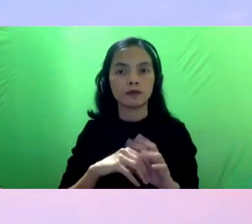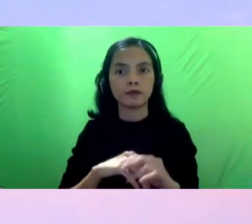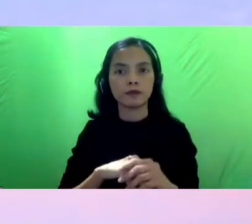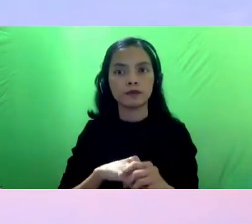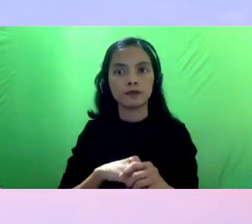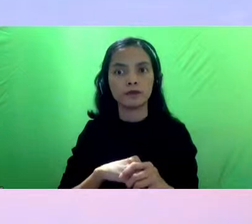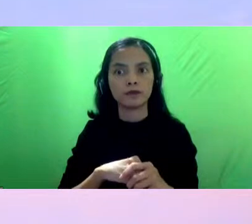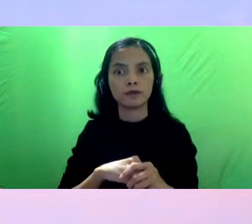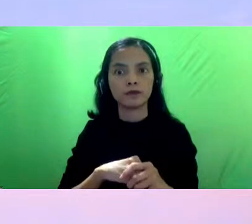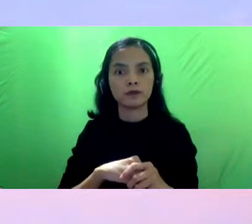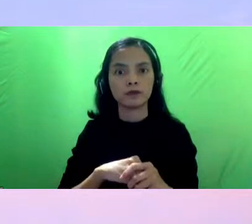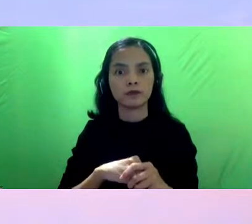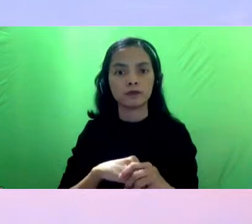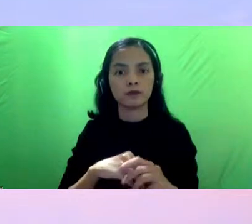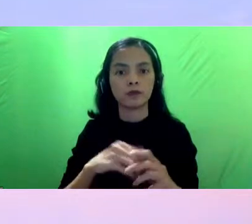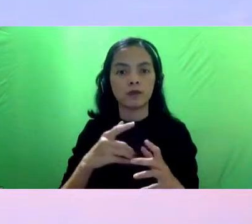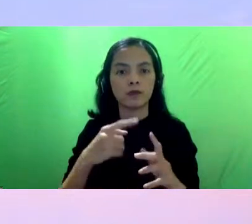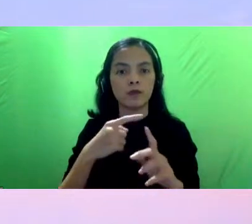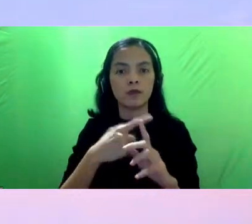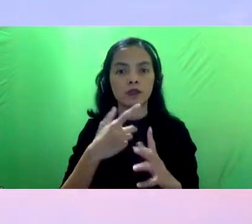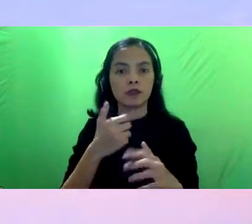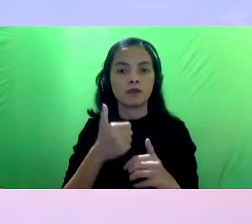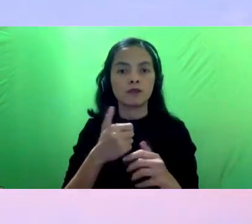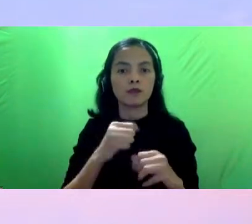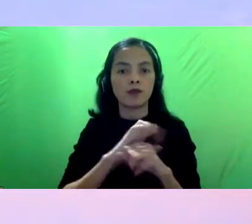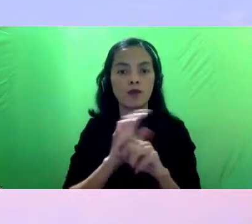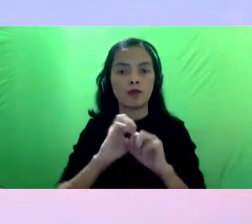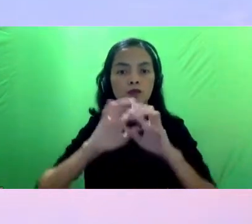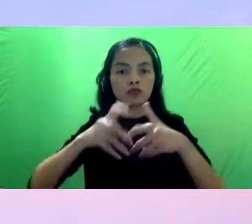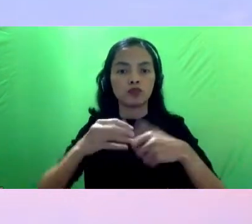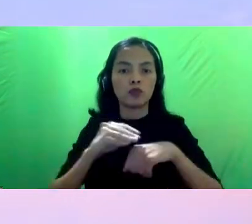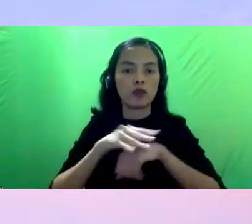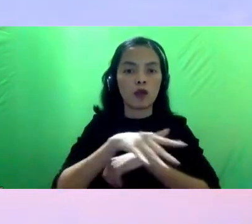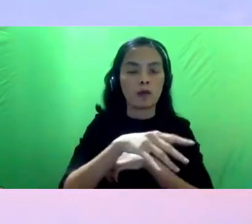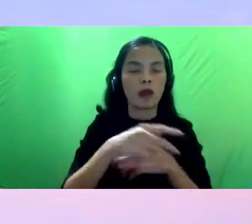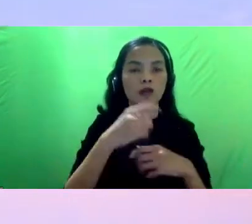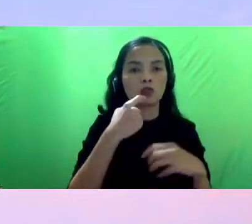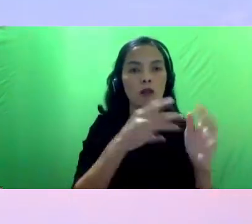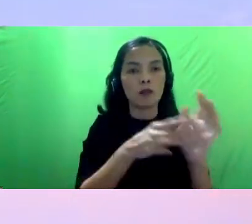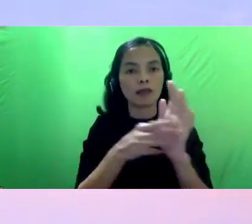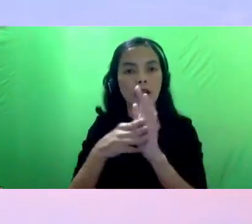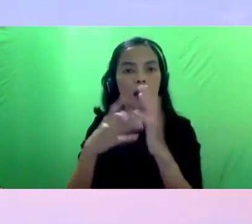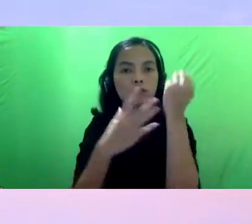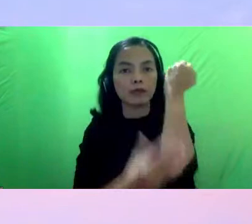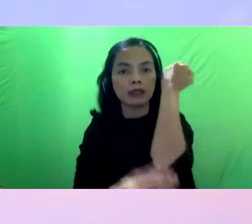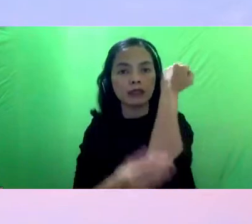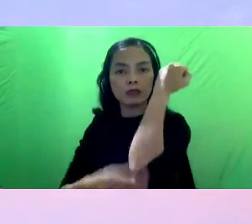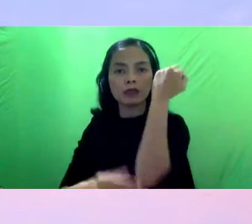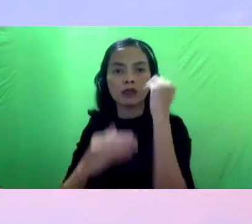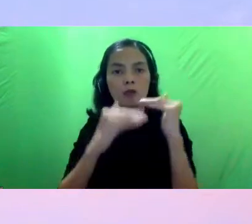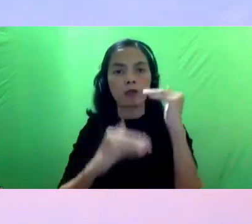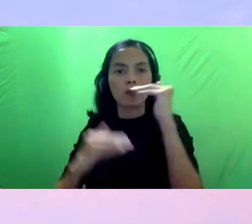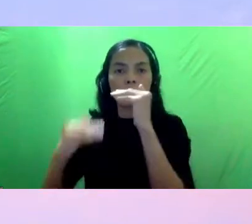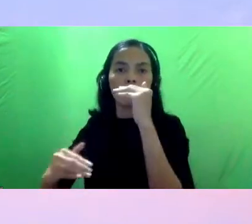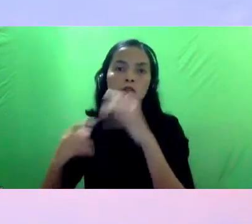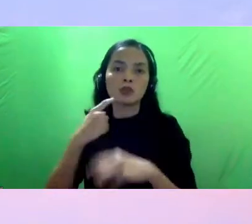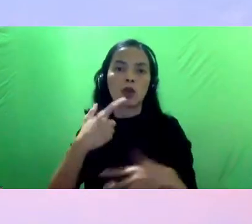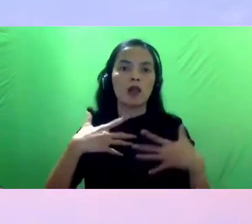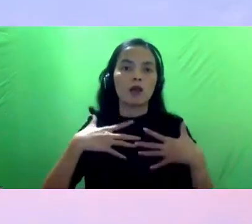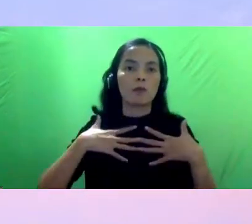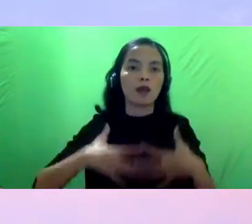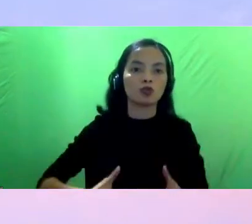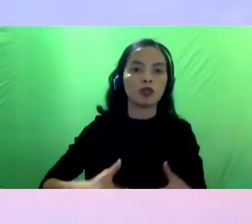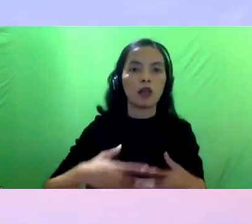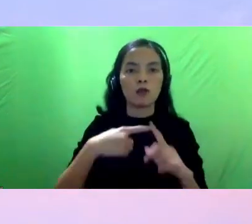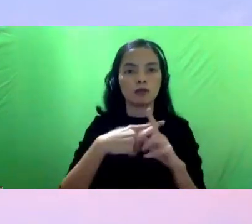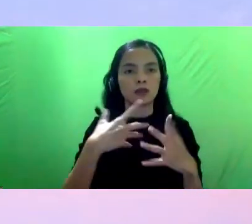exacerbated and shone a light on many issues of poverty, inequality, human capital, and well-being. We have seen how